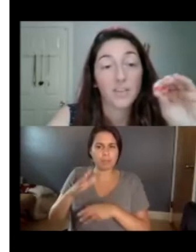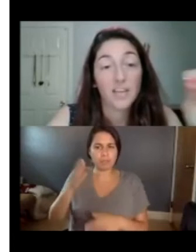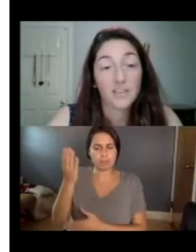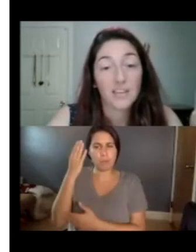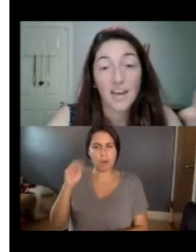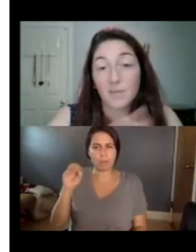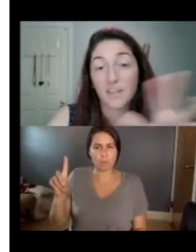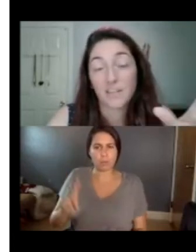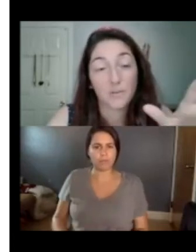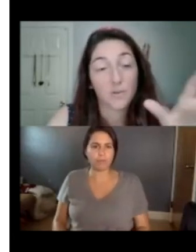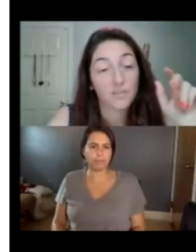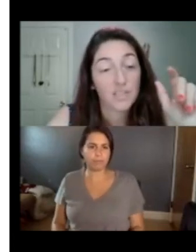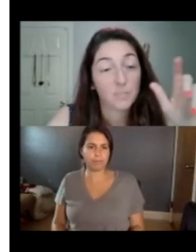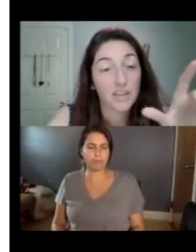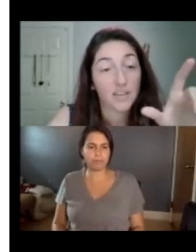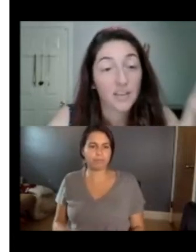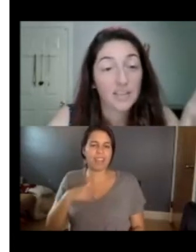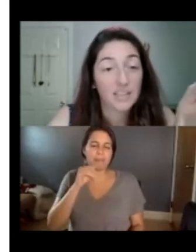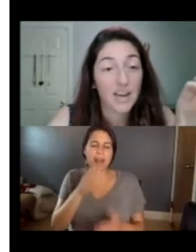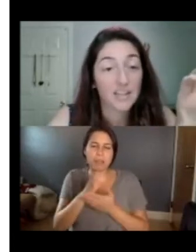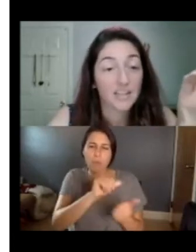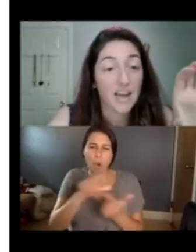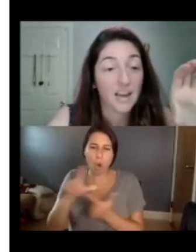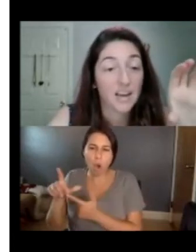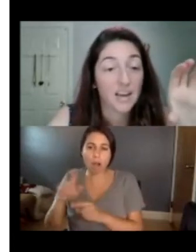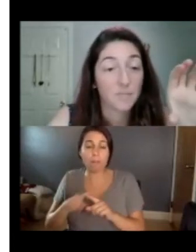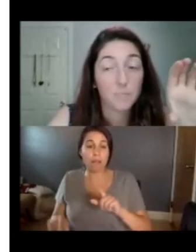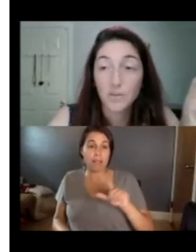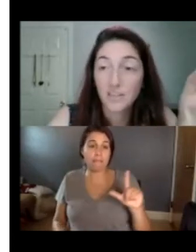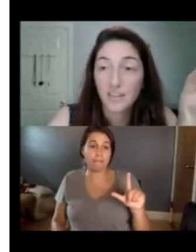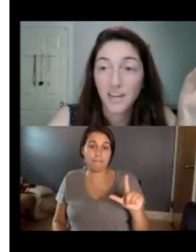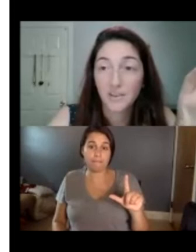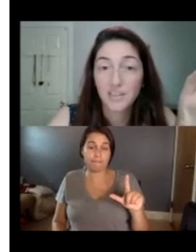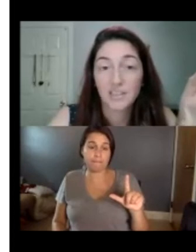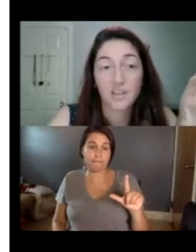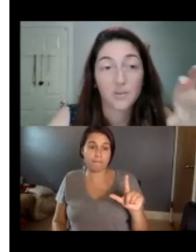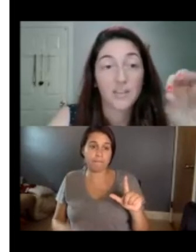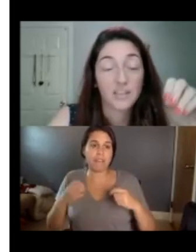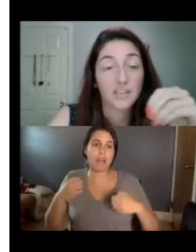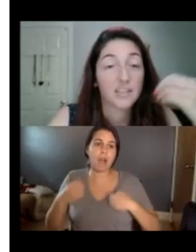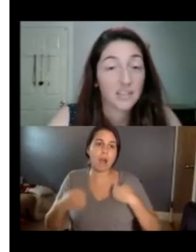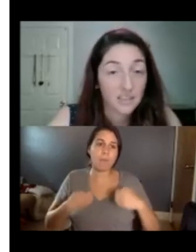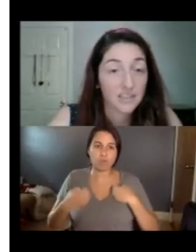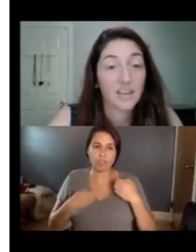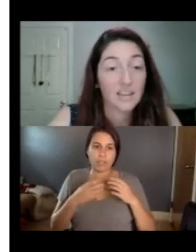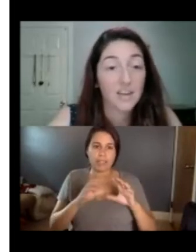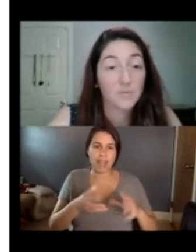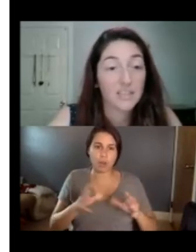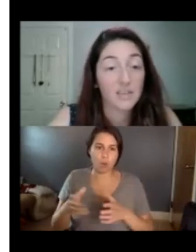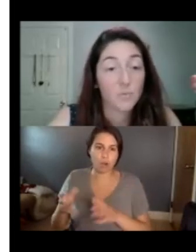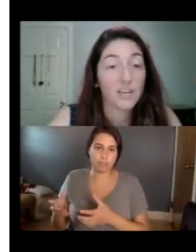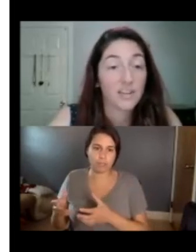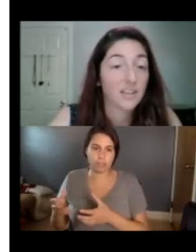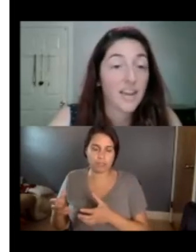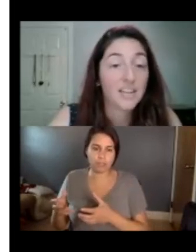On the left side, I'm not going to go through all of these, but on the left-hand side is emotion categories. So again,